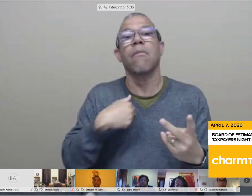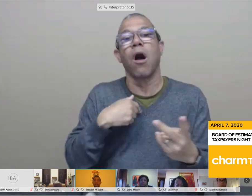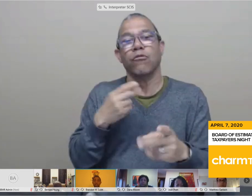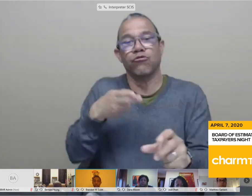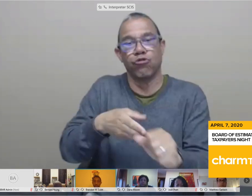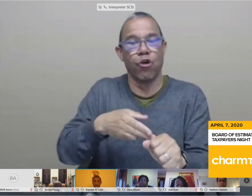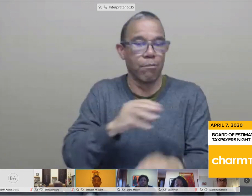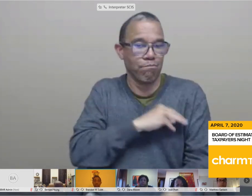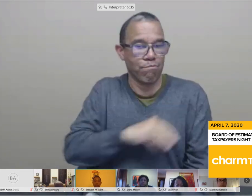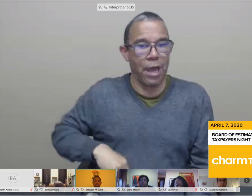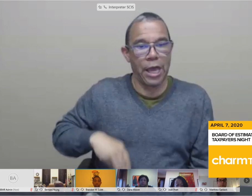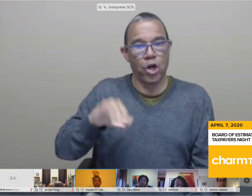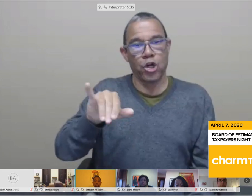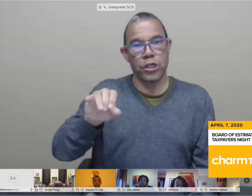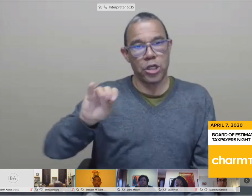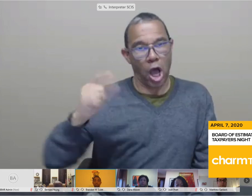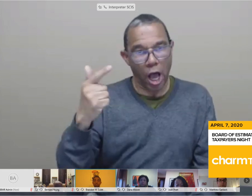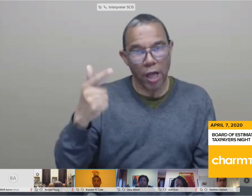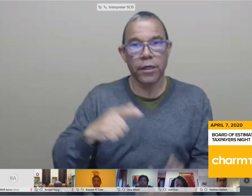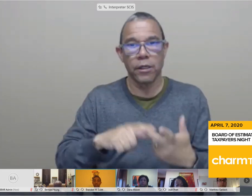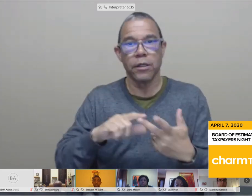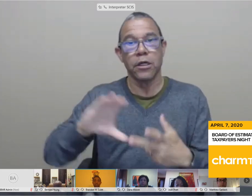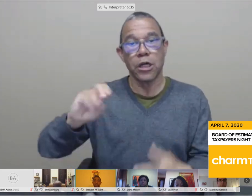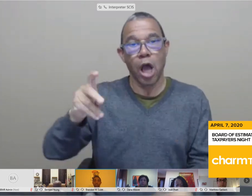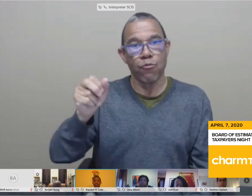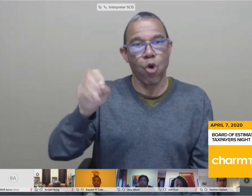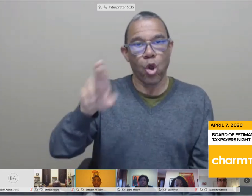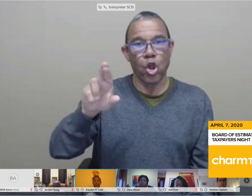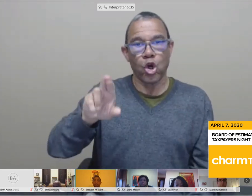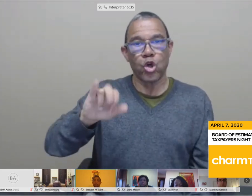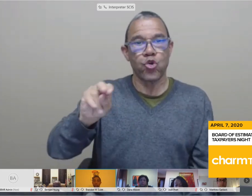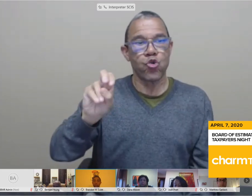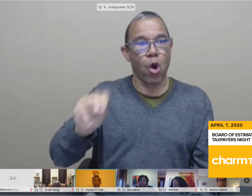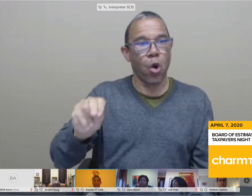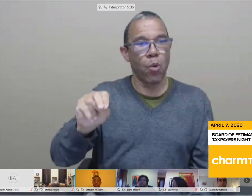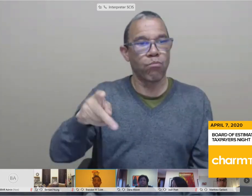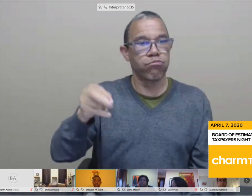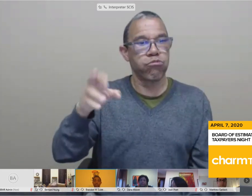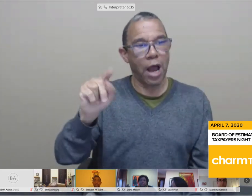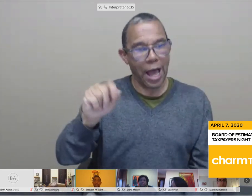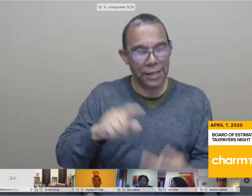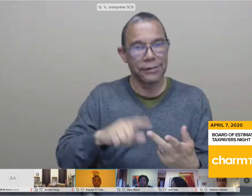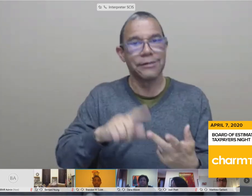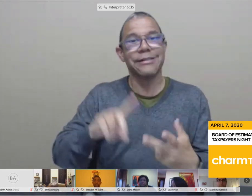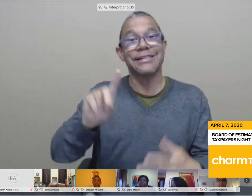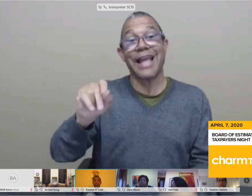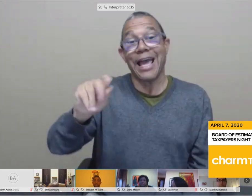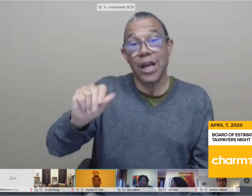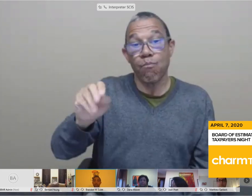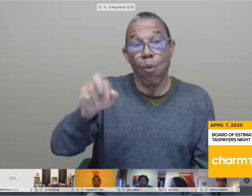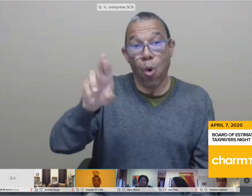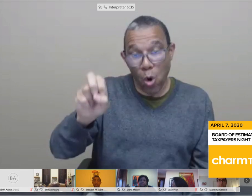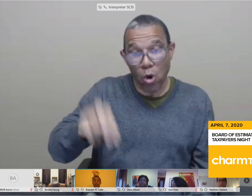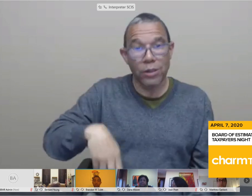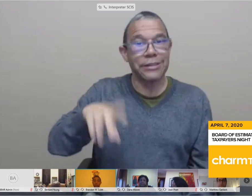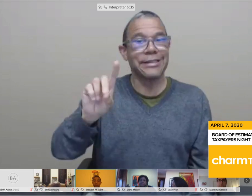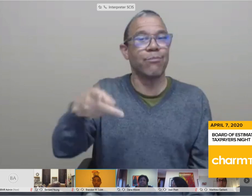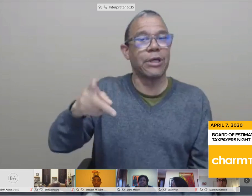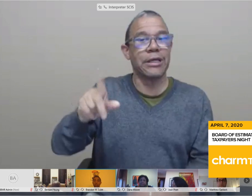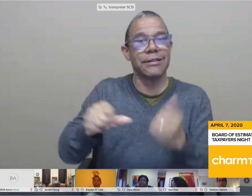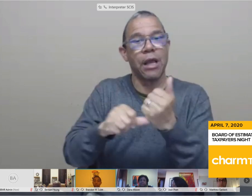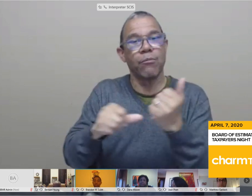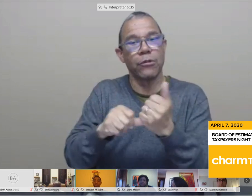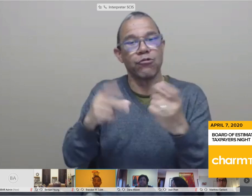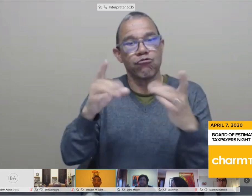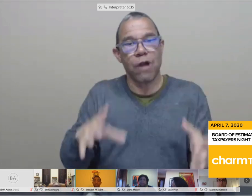Bernard C. Jack Young, Comptroller Joan Pratt, Solicitor Dana Moore, and DPW Director Matt